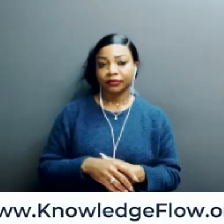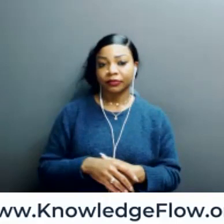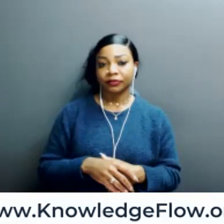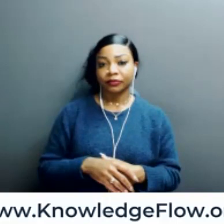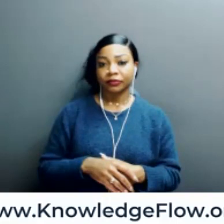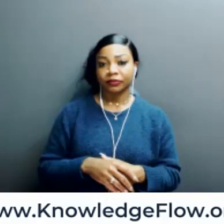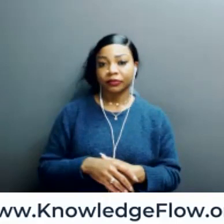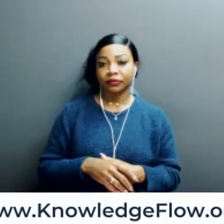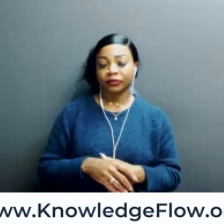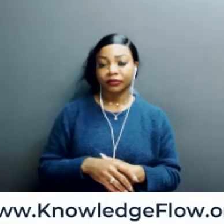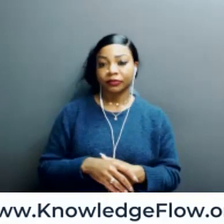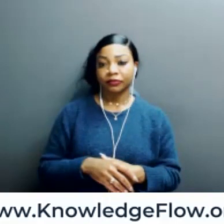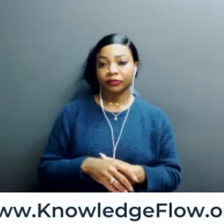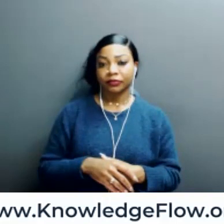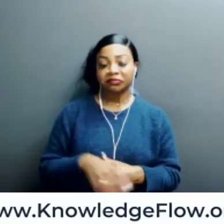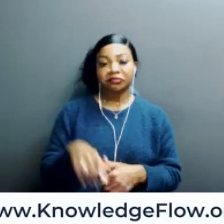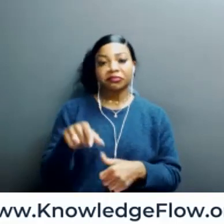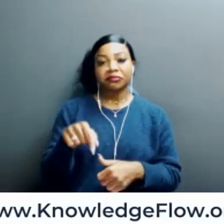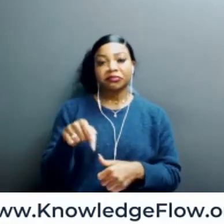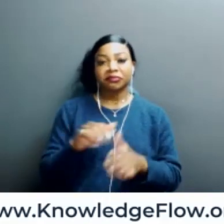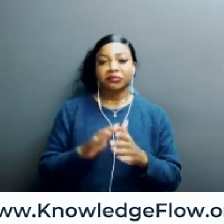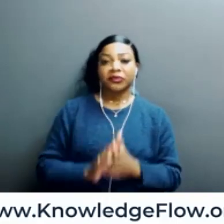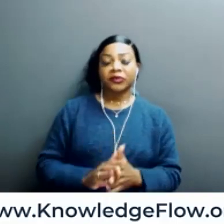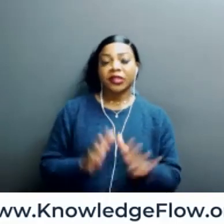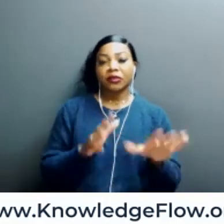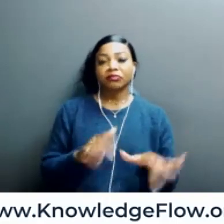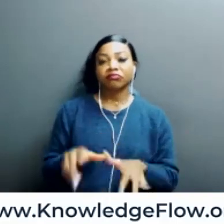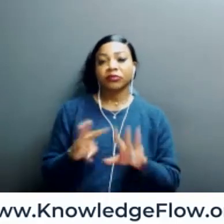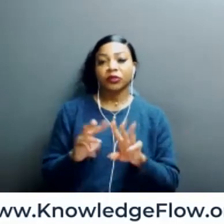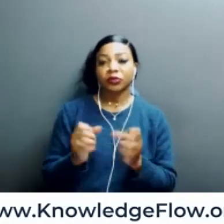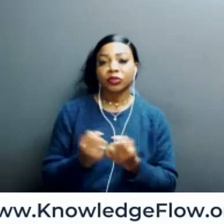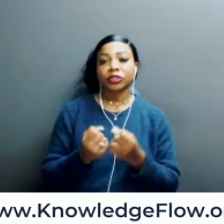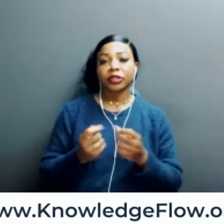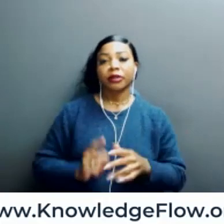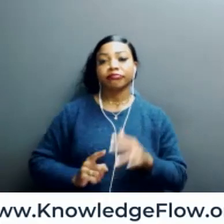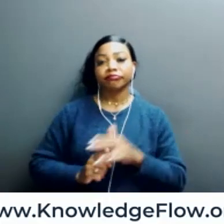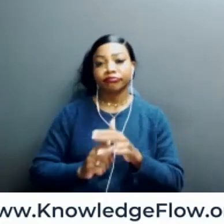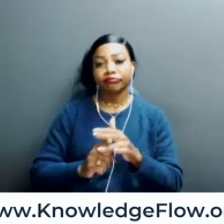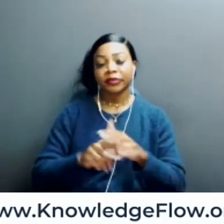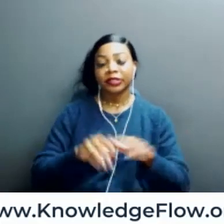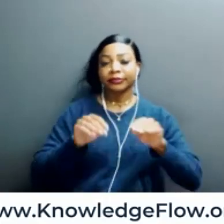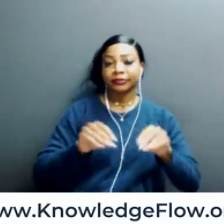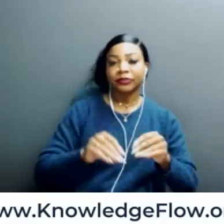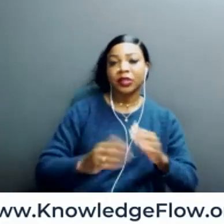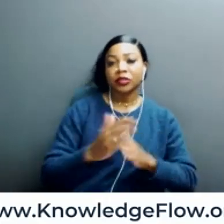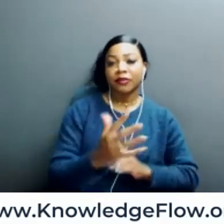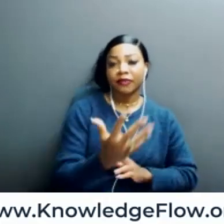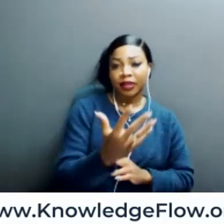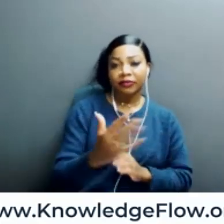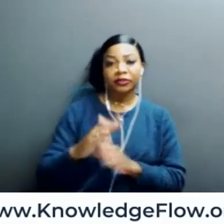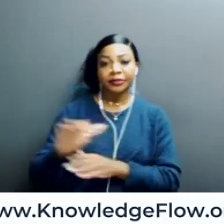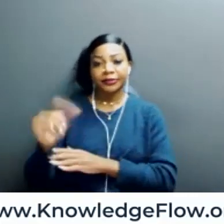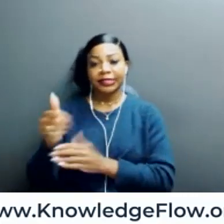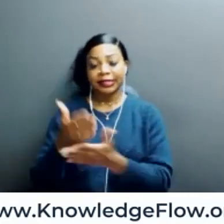from time to time we host workshops uh that teach about you know the top five or the top 10 things um recently